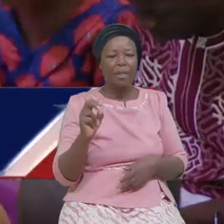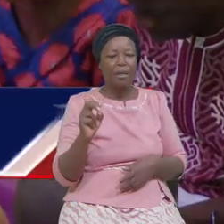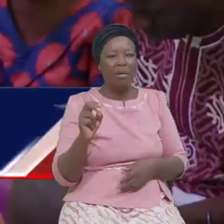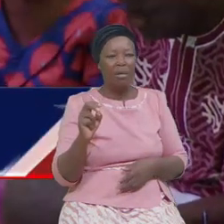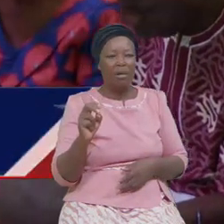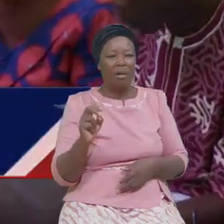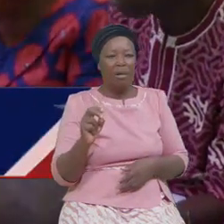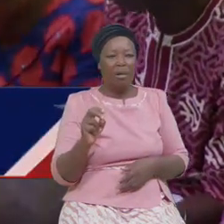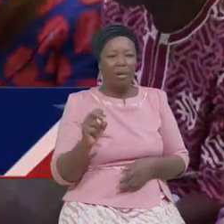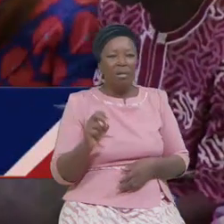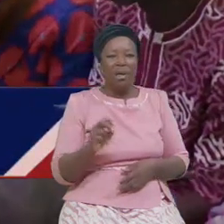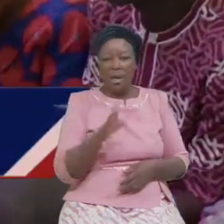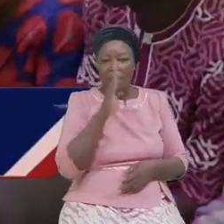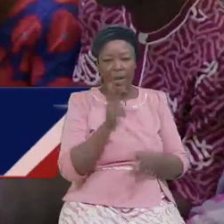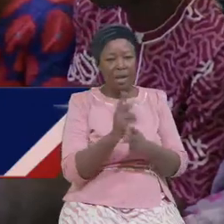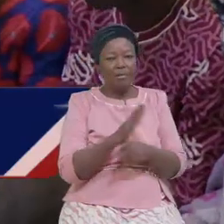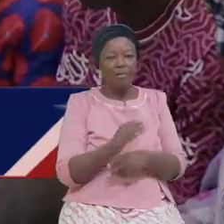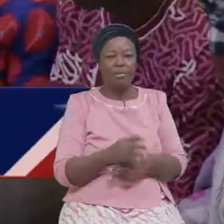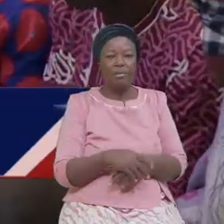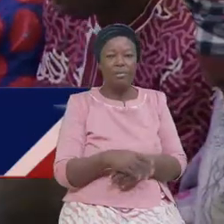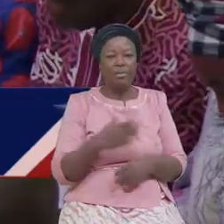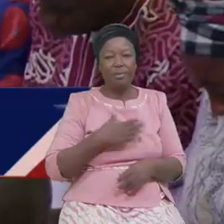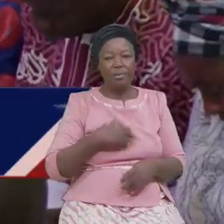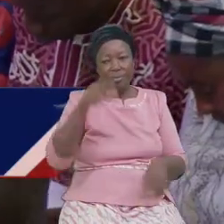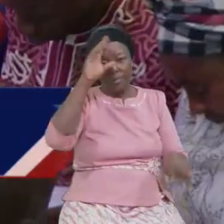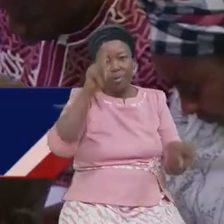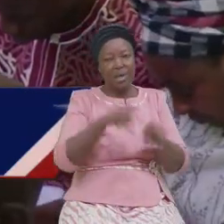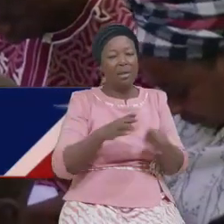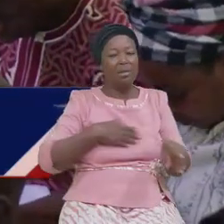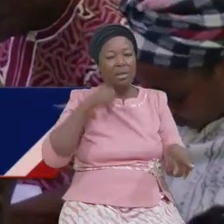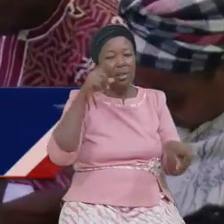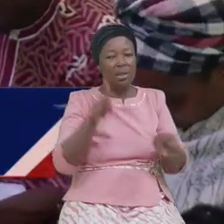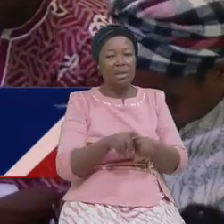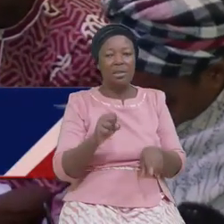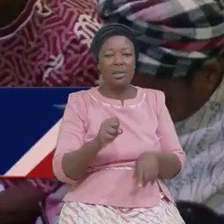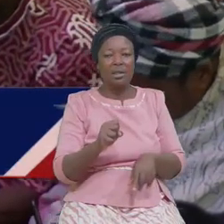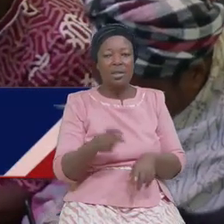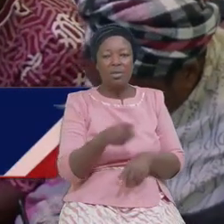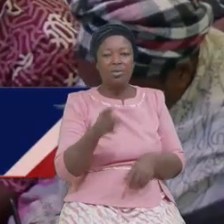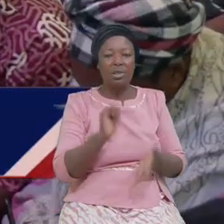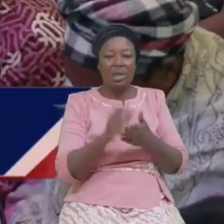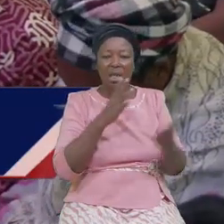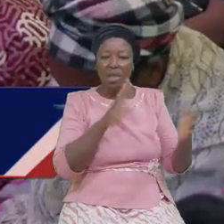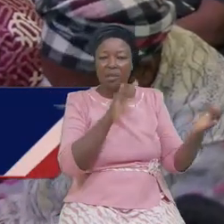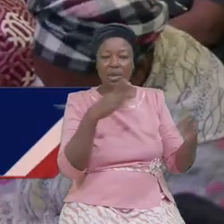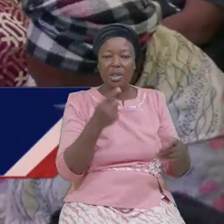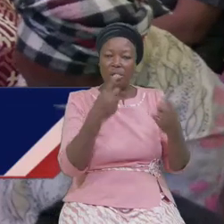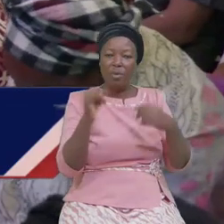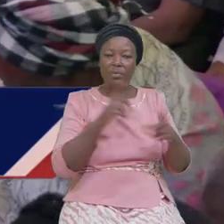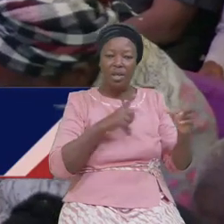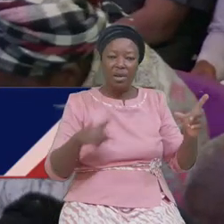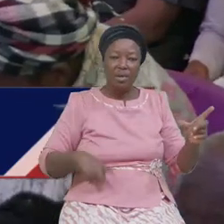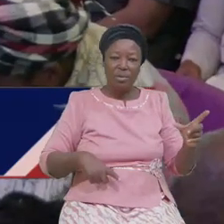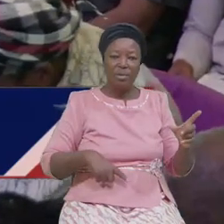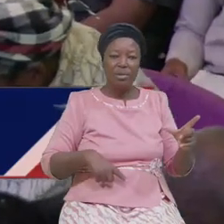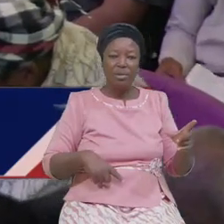12. Take heed, brethren. Those who are born again, take heed, brethren. Those who are expecting the coming of the Lord, take heed,